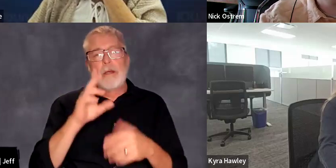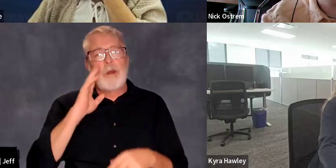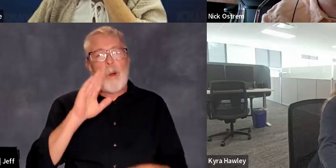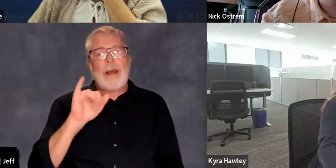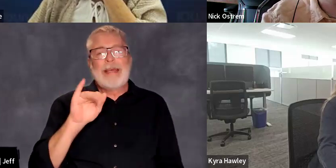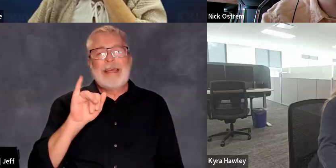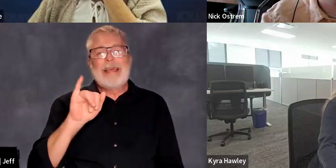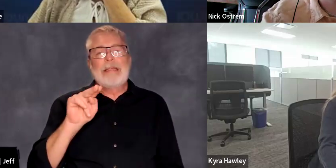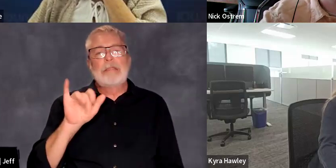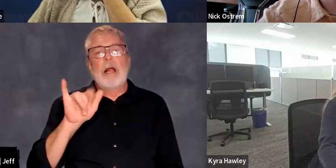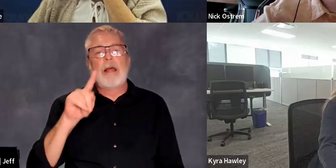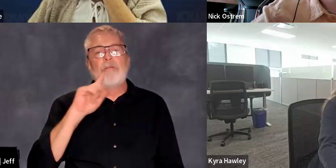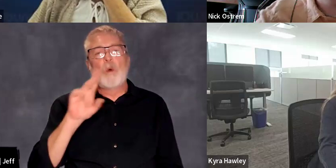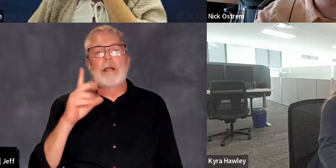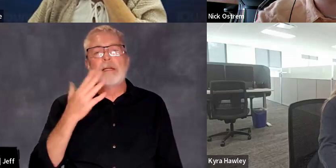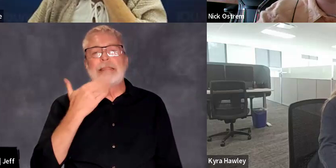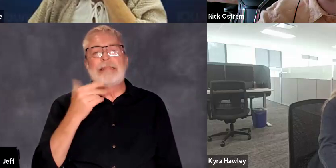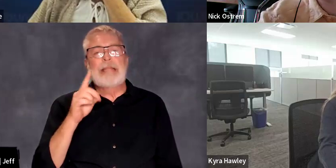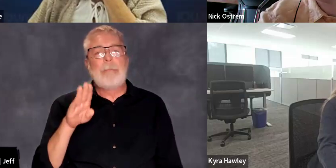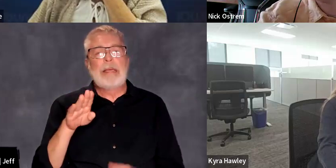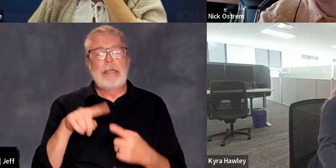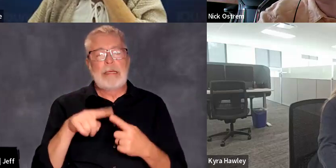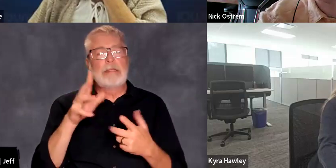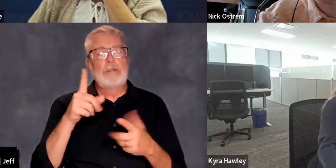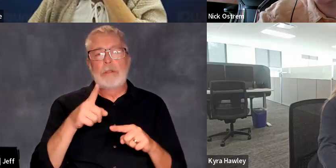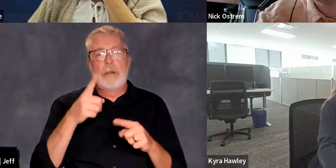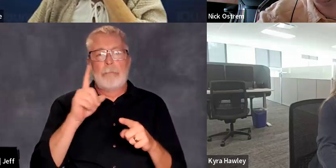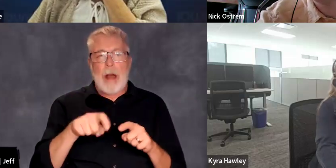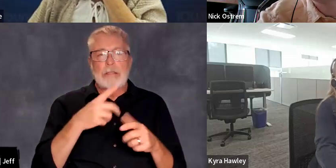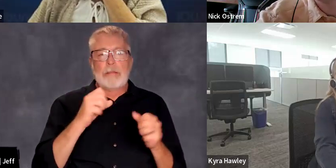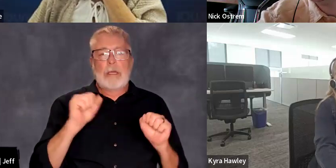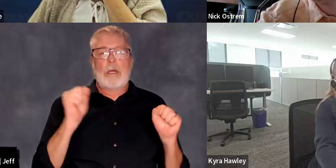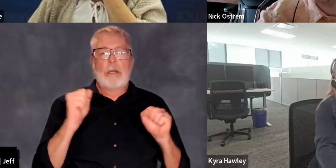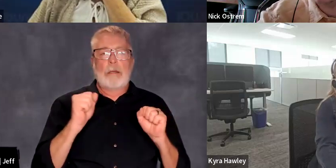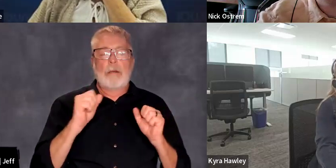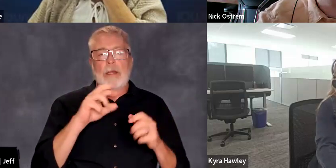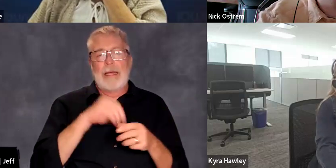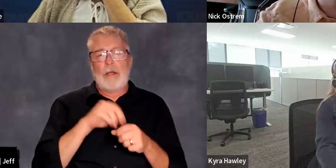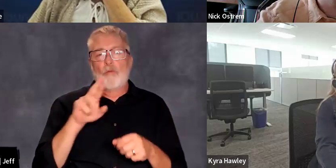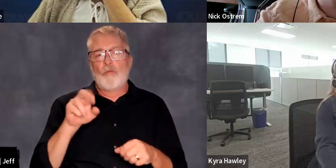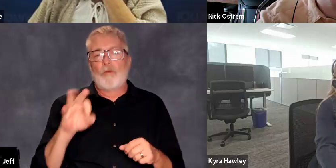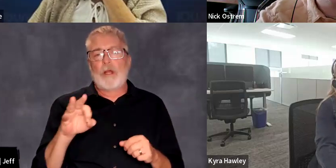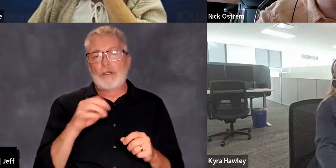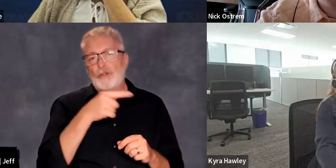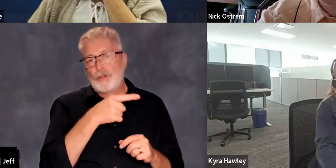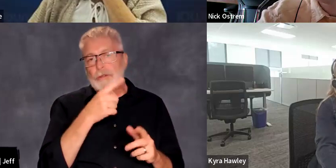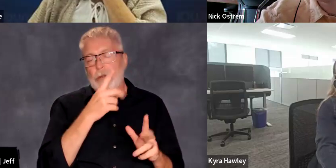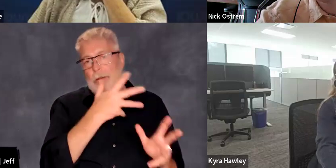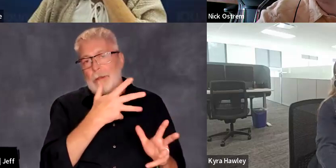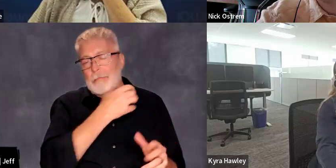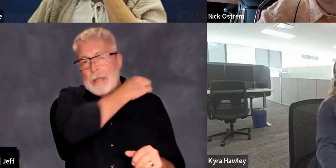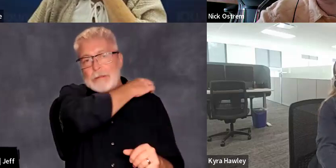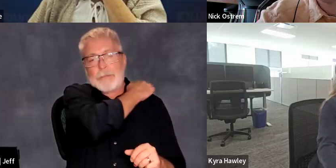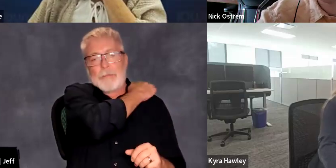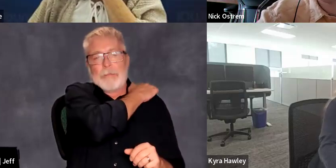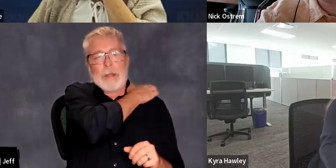fridge. There are, reasons why not everything can sit in the same place. And so if there's anything that has to live in a separate place,